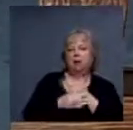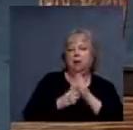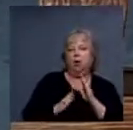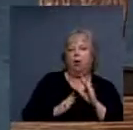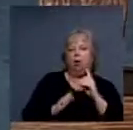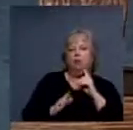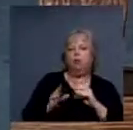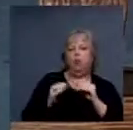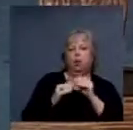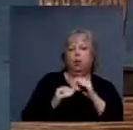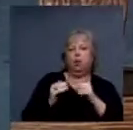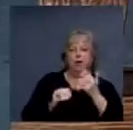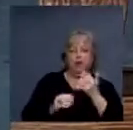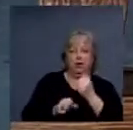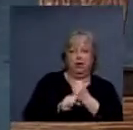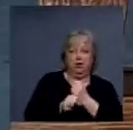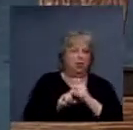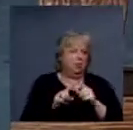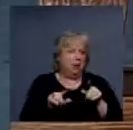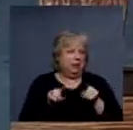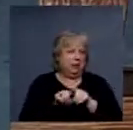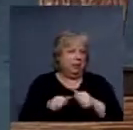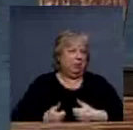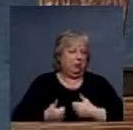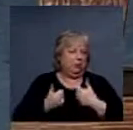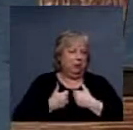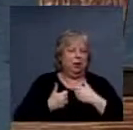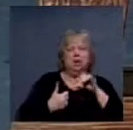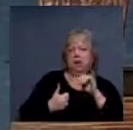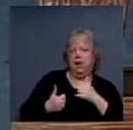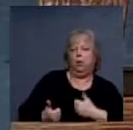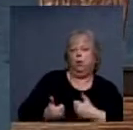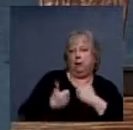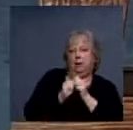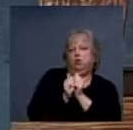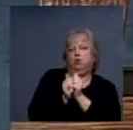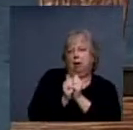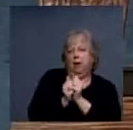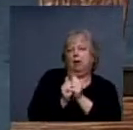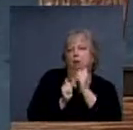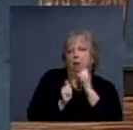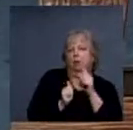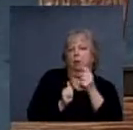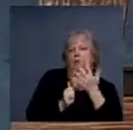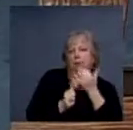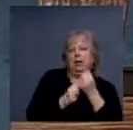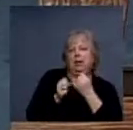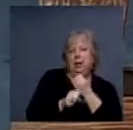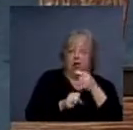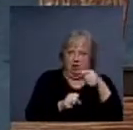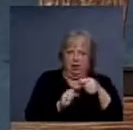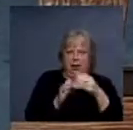15 years. Okay. But the same address, okay. Yes, we've lived there for 15 years.